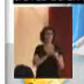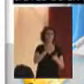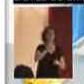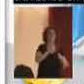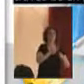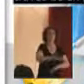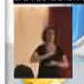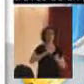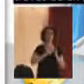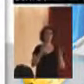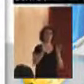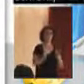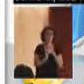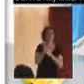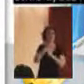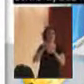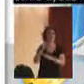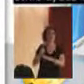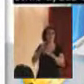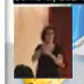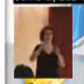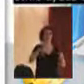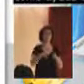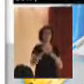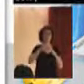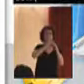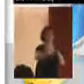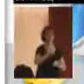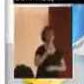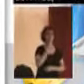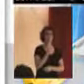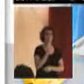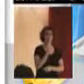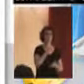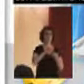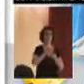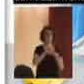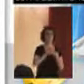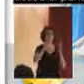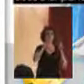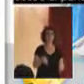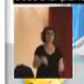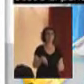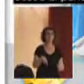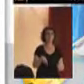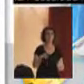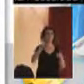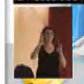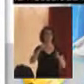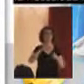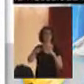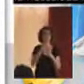One is the one that you see second in this slide. That is,